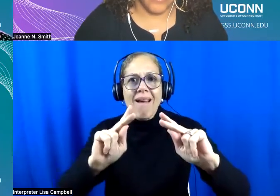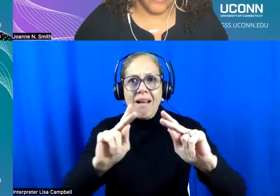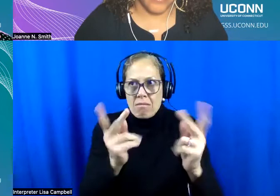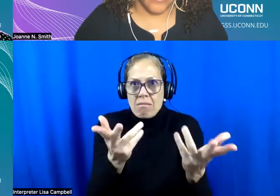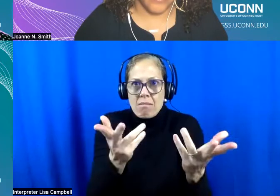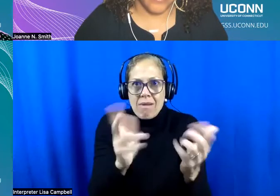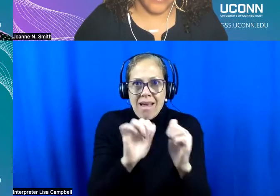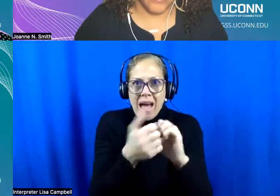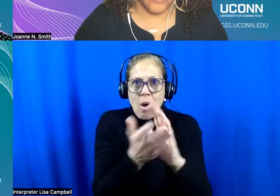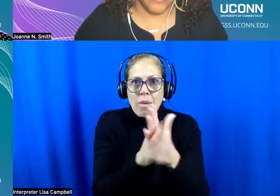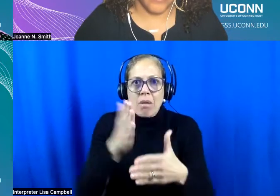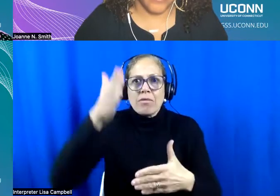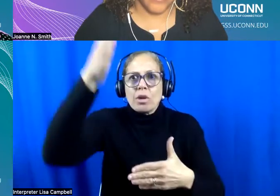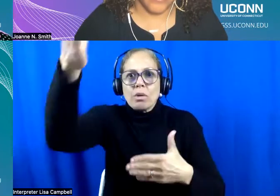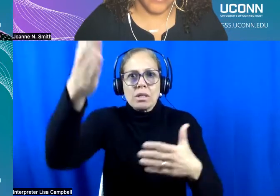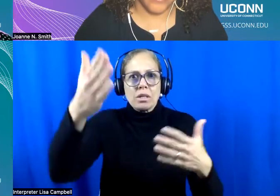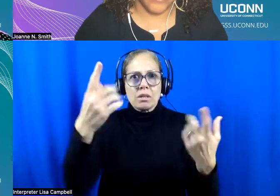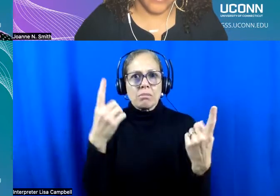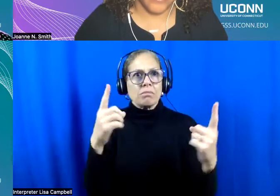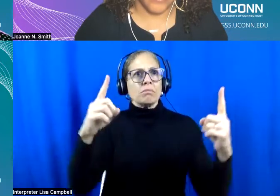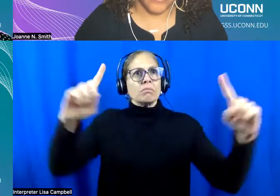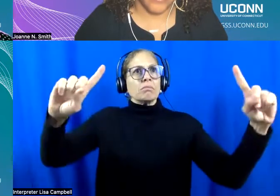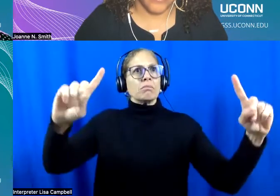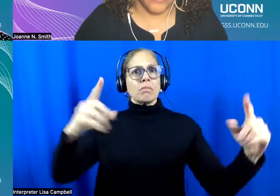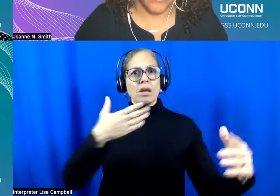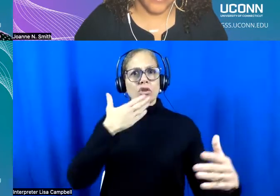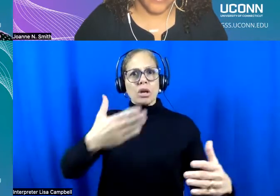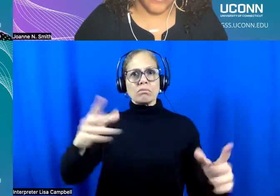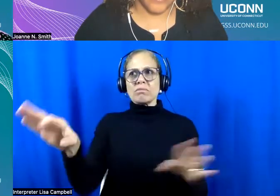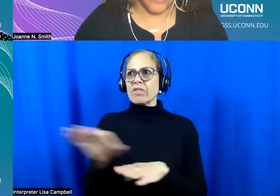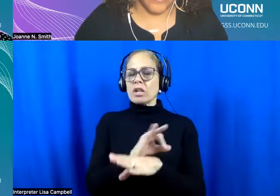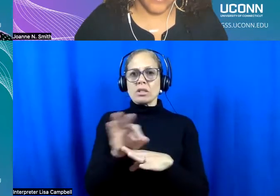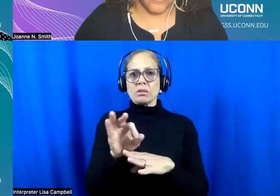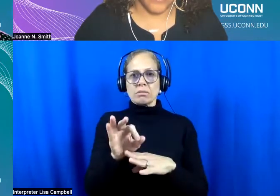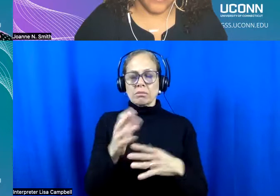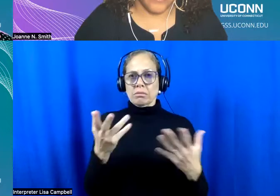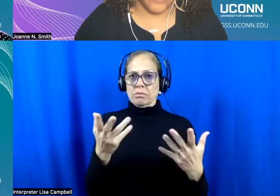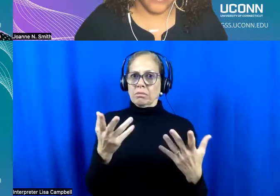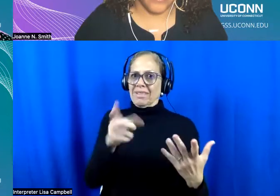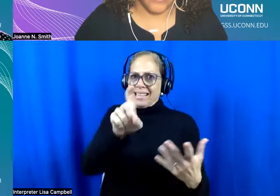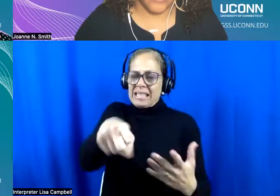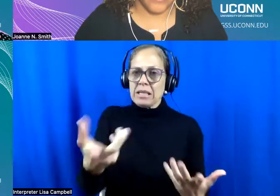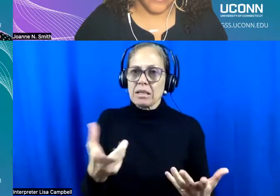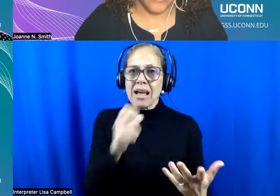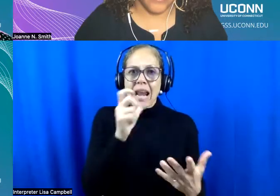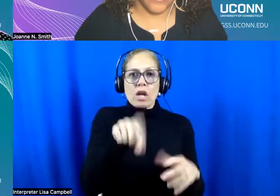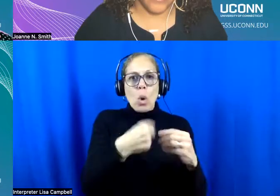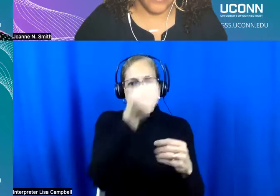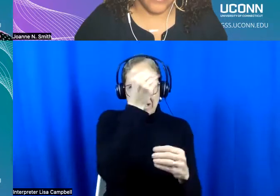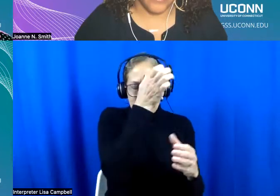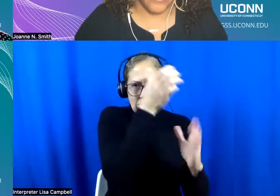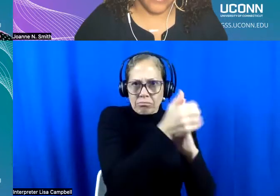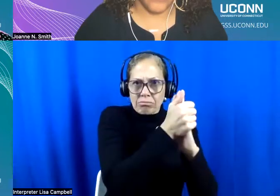functioning people in society. That it is not just strengthening our intellectual scholarship